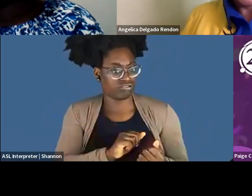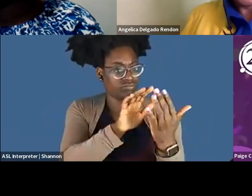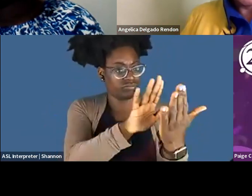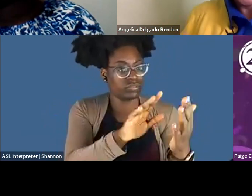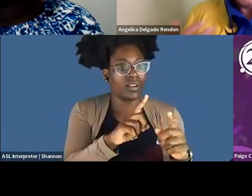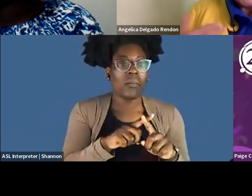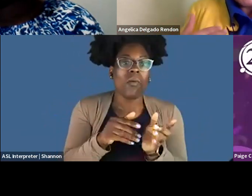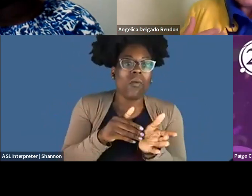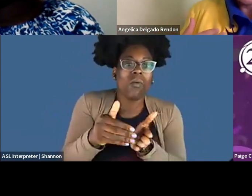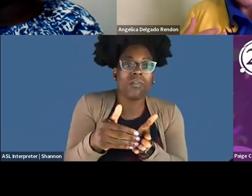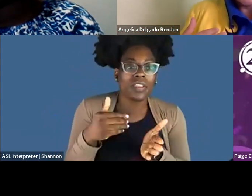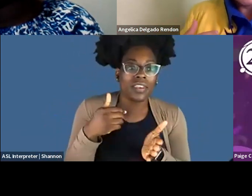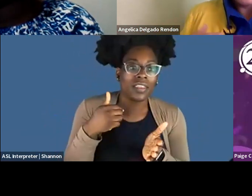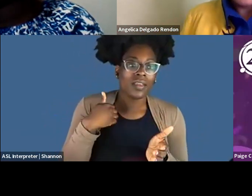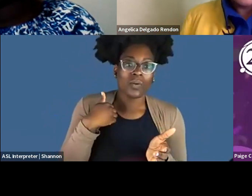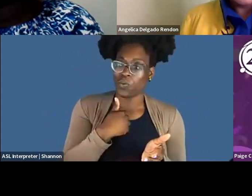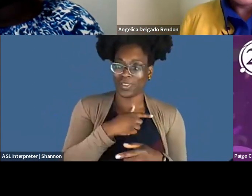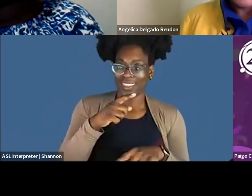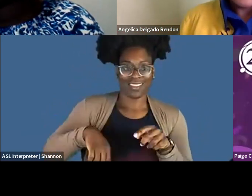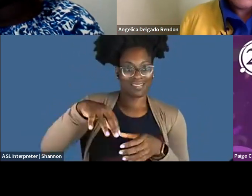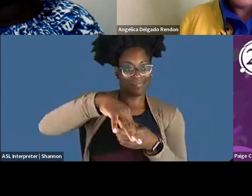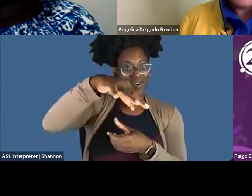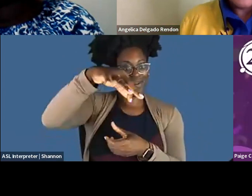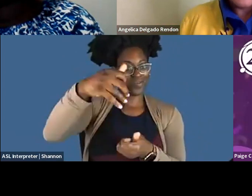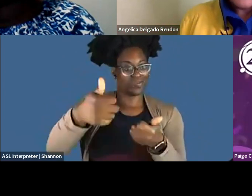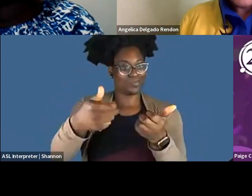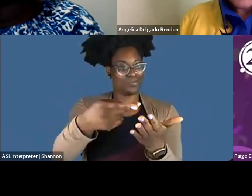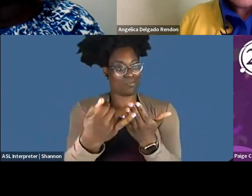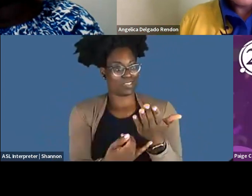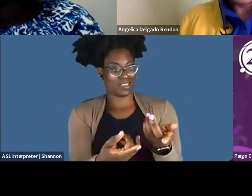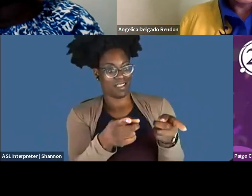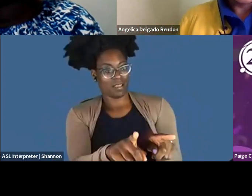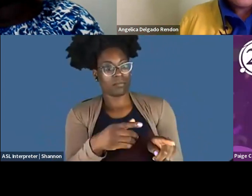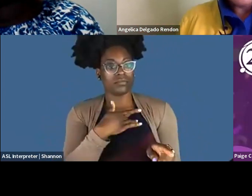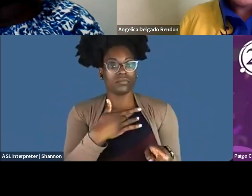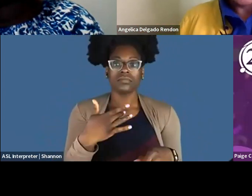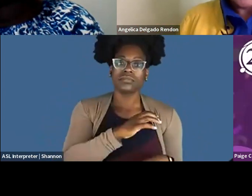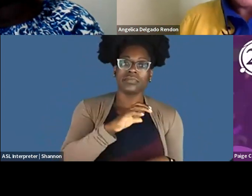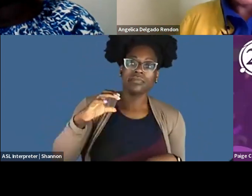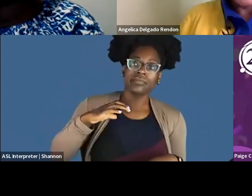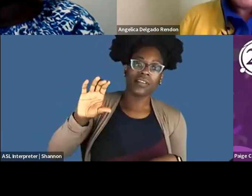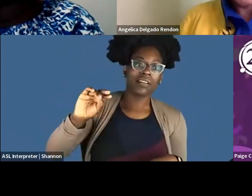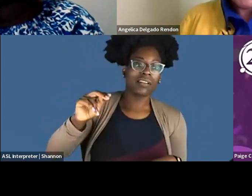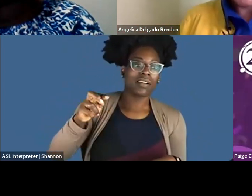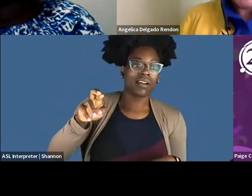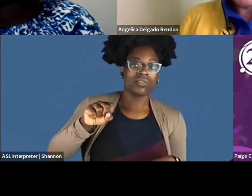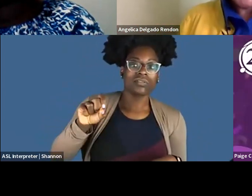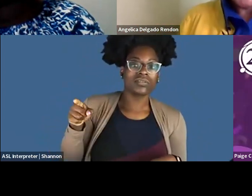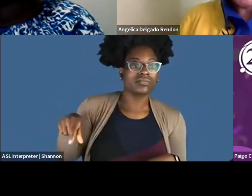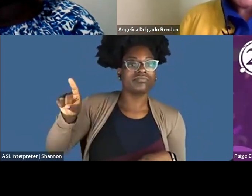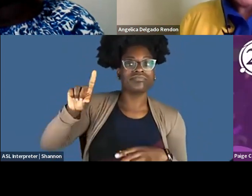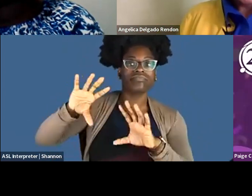to. We cannot vote on it. That only is done by the Congress, and so they're making other